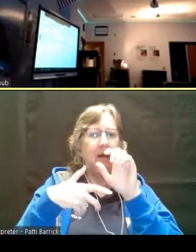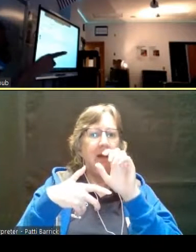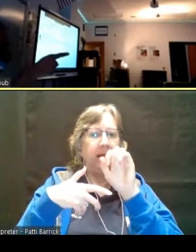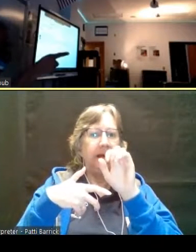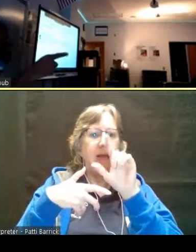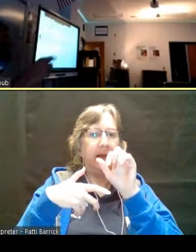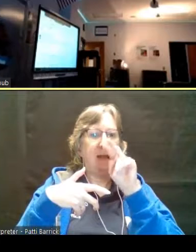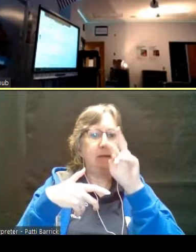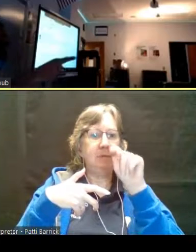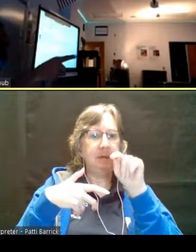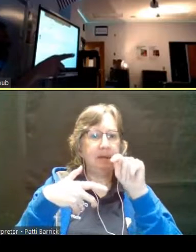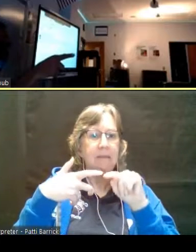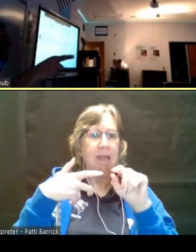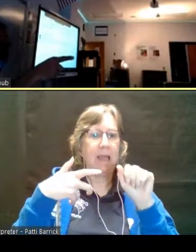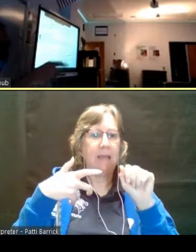That is a